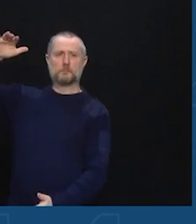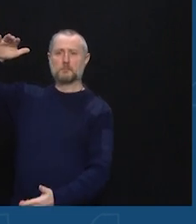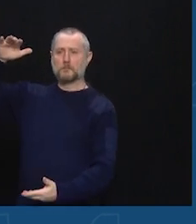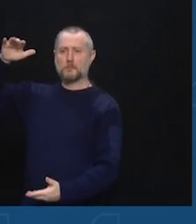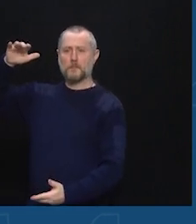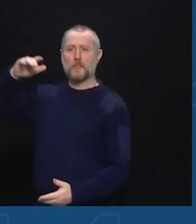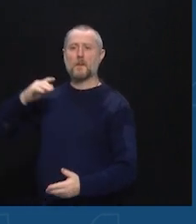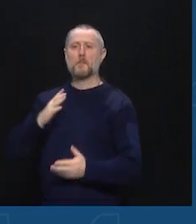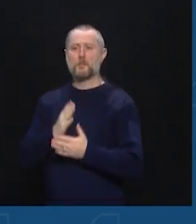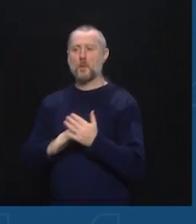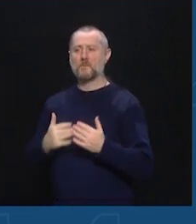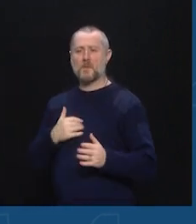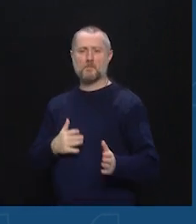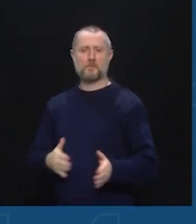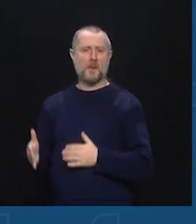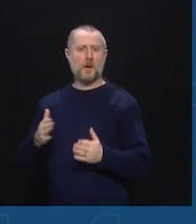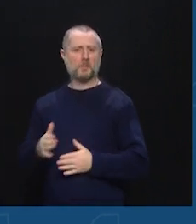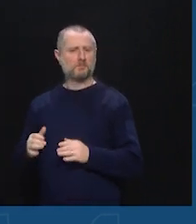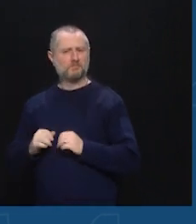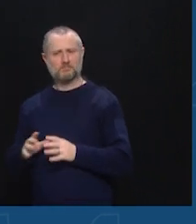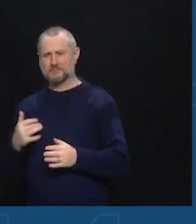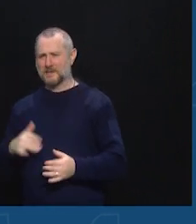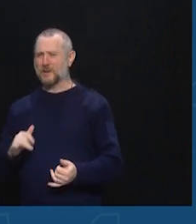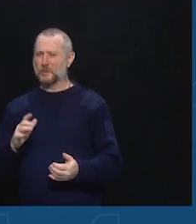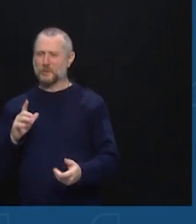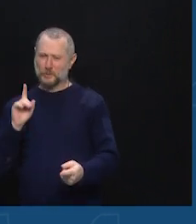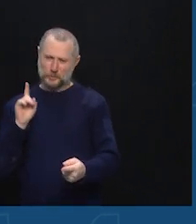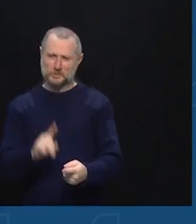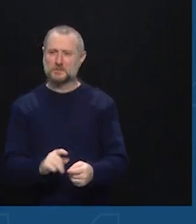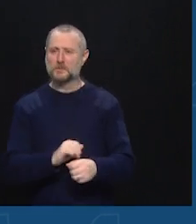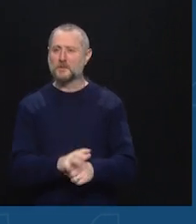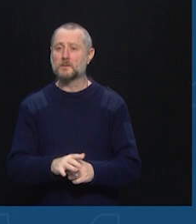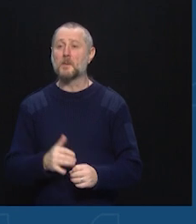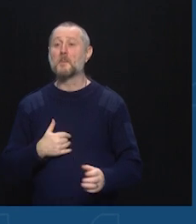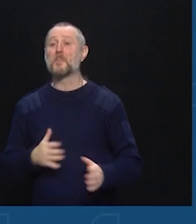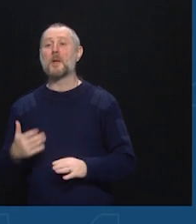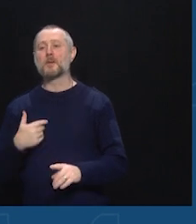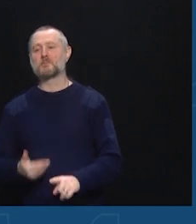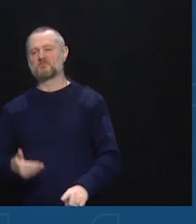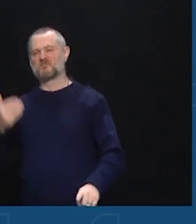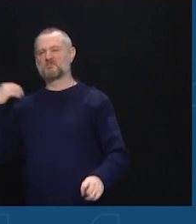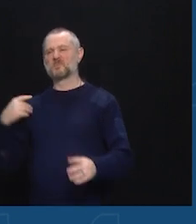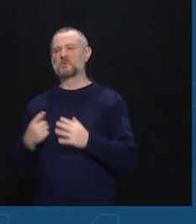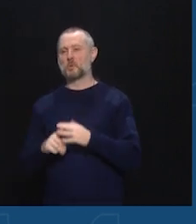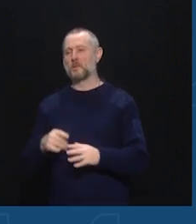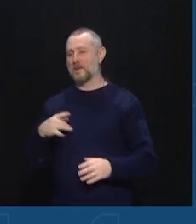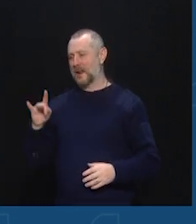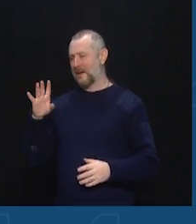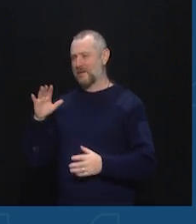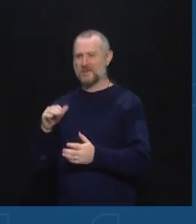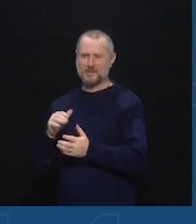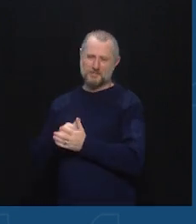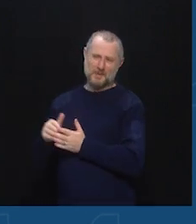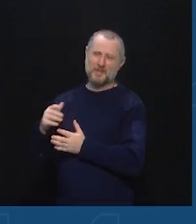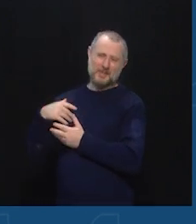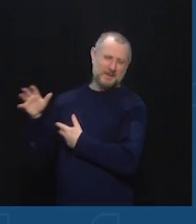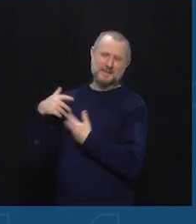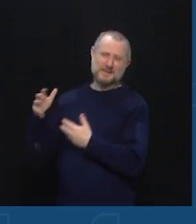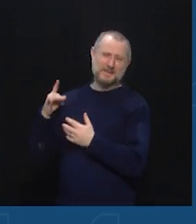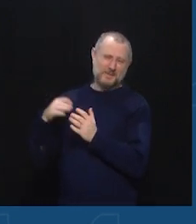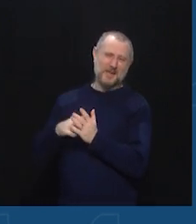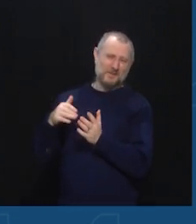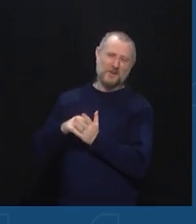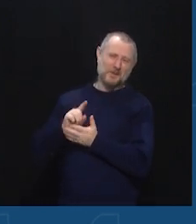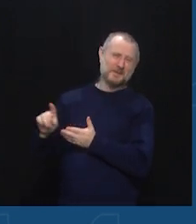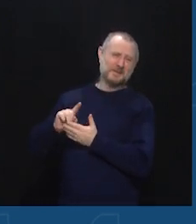winter surge plan. Again, we started massing upwards of 85 million, which we're still receiving every single week. We're getting